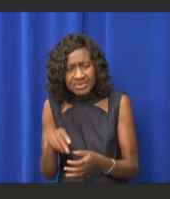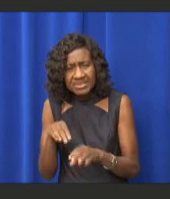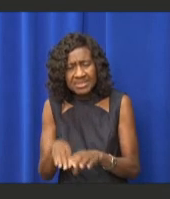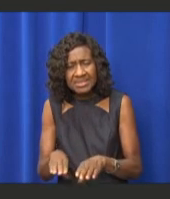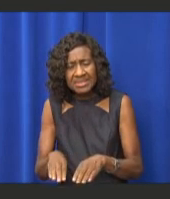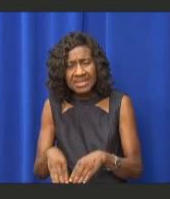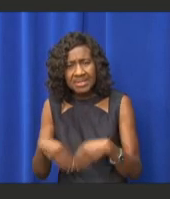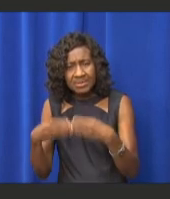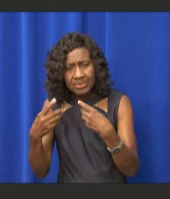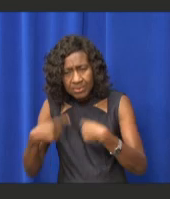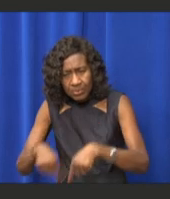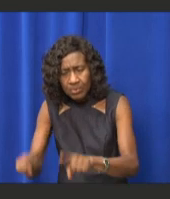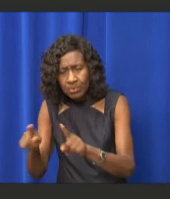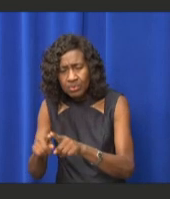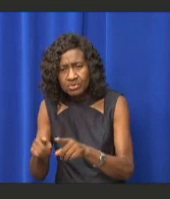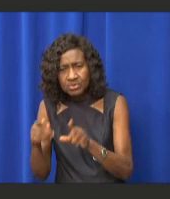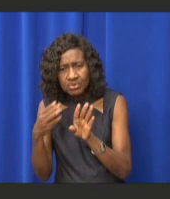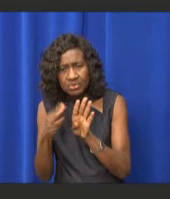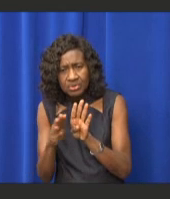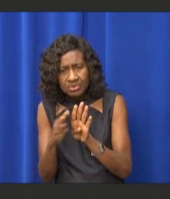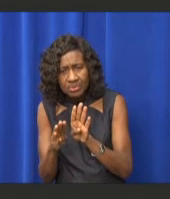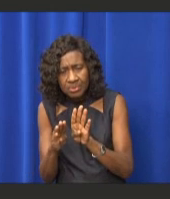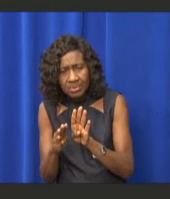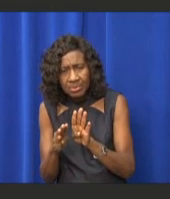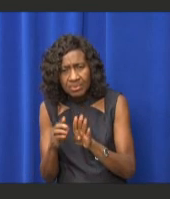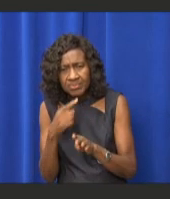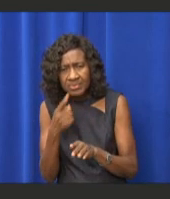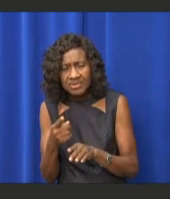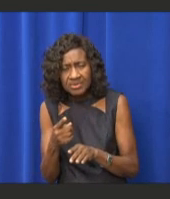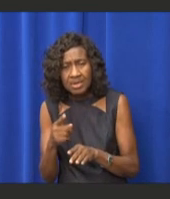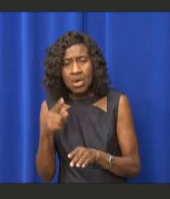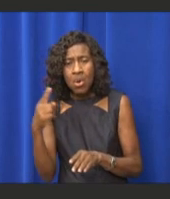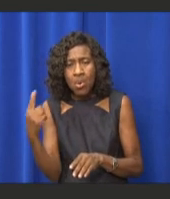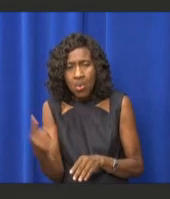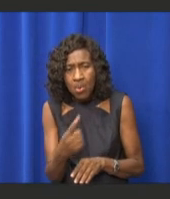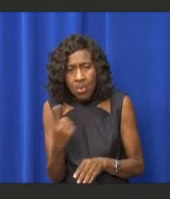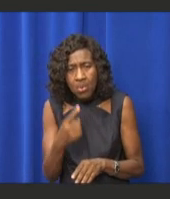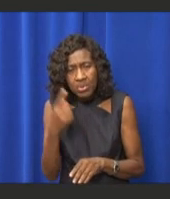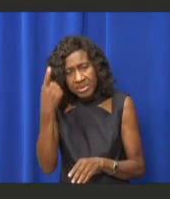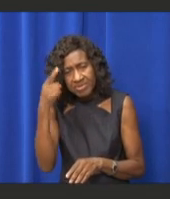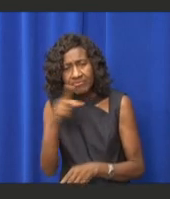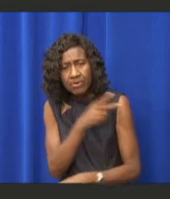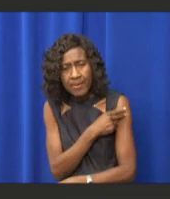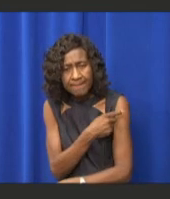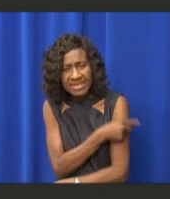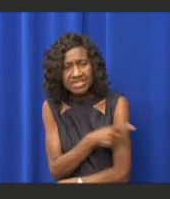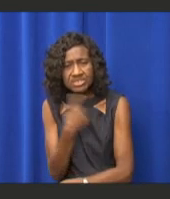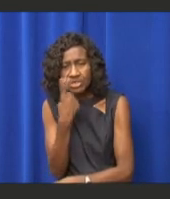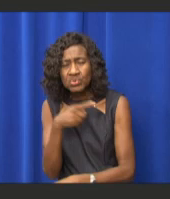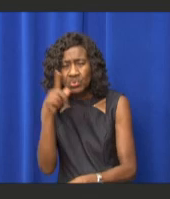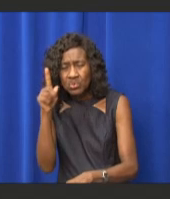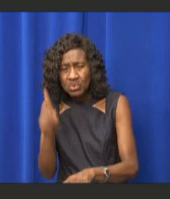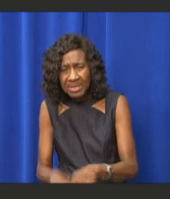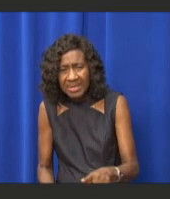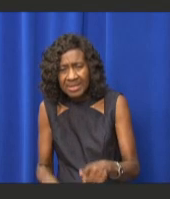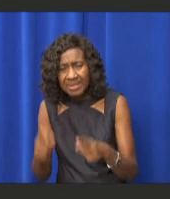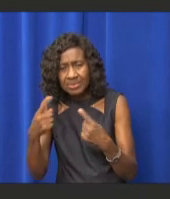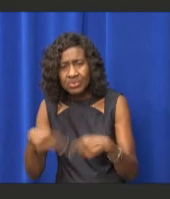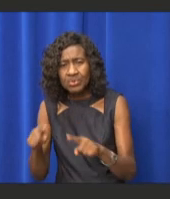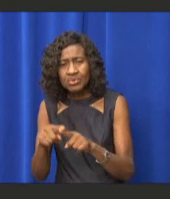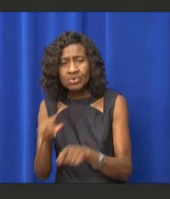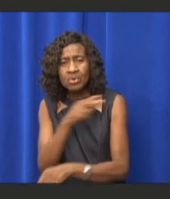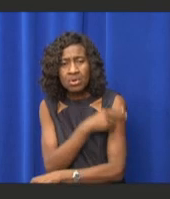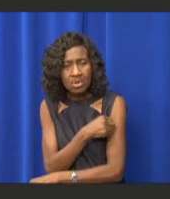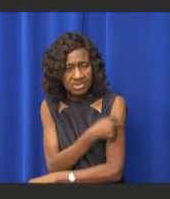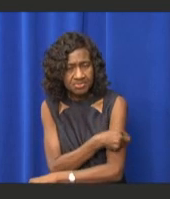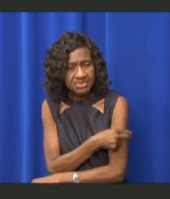door. For cases for patients that cannot come to the hospital for a particular reason,